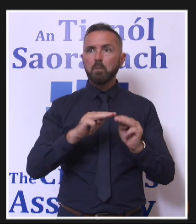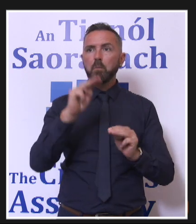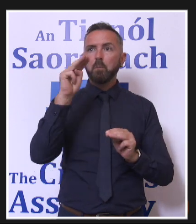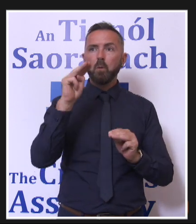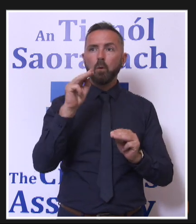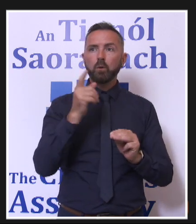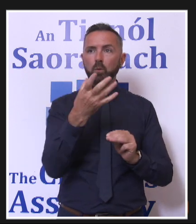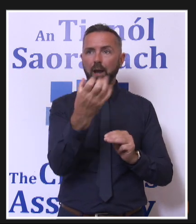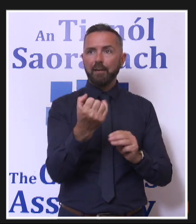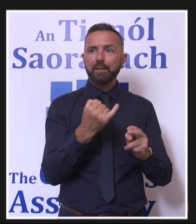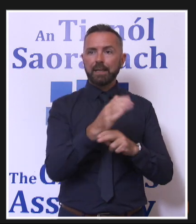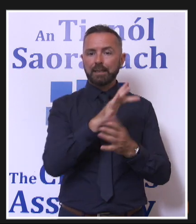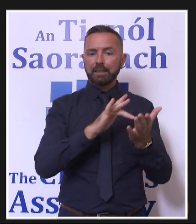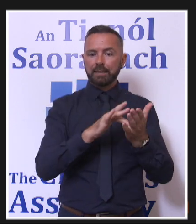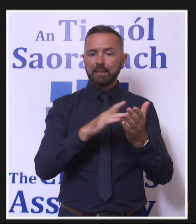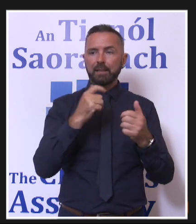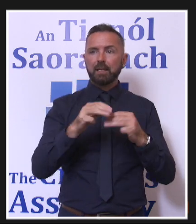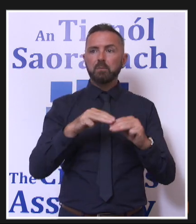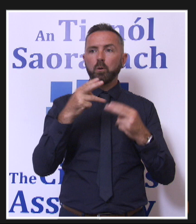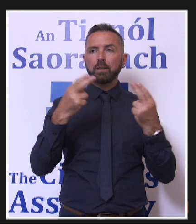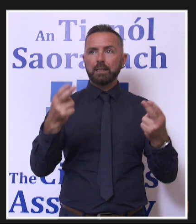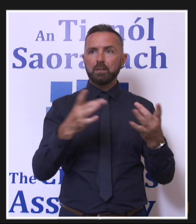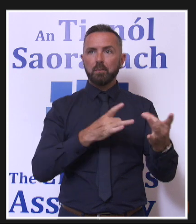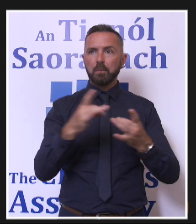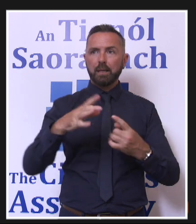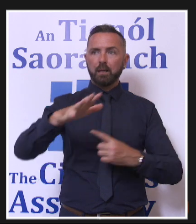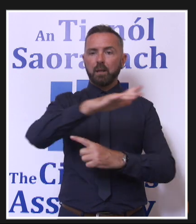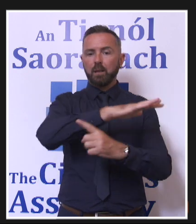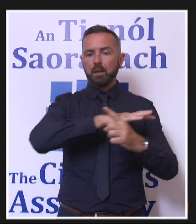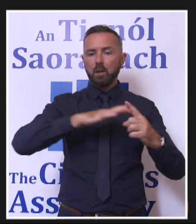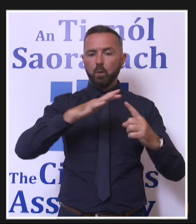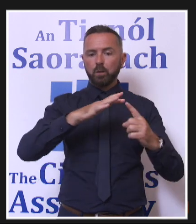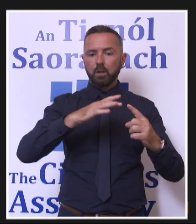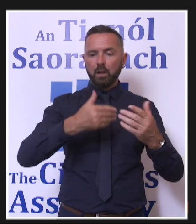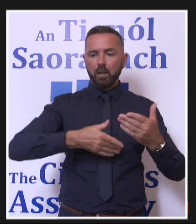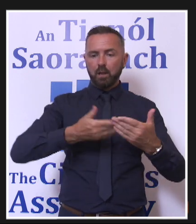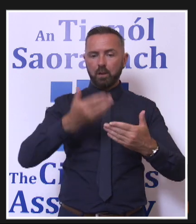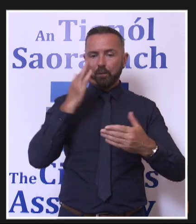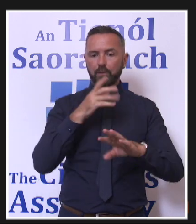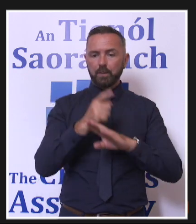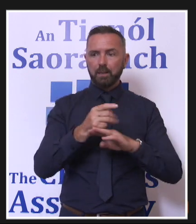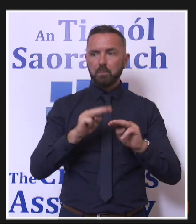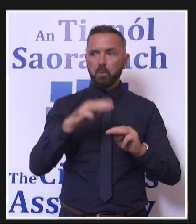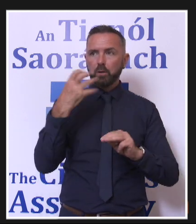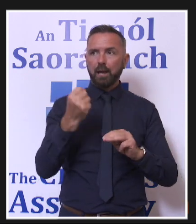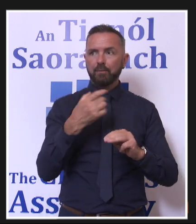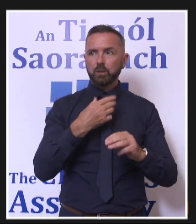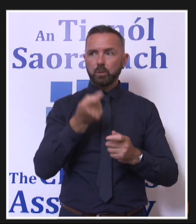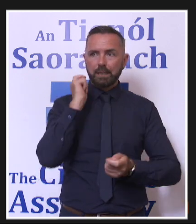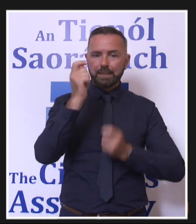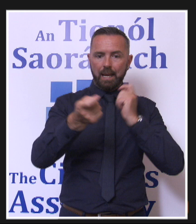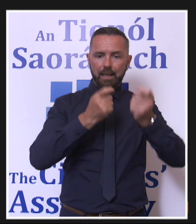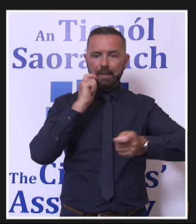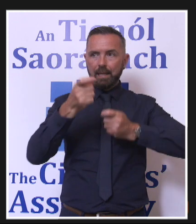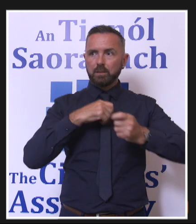city, the more you have to make local levels, you know, the more you have to delegate to the local in